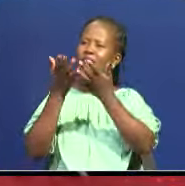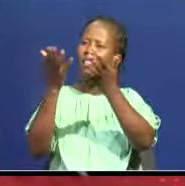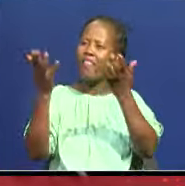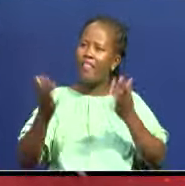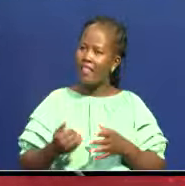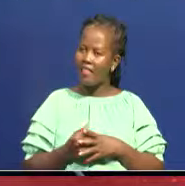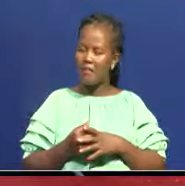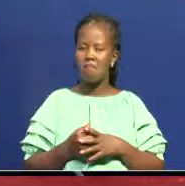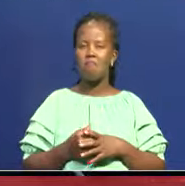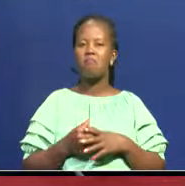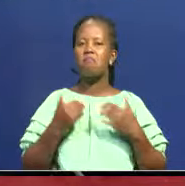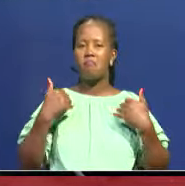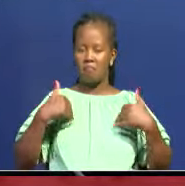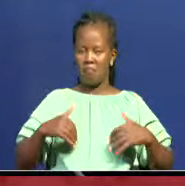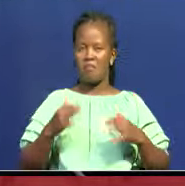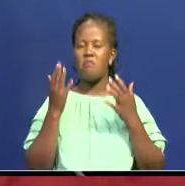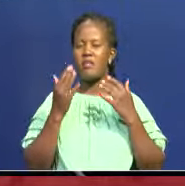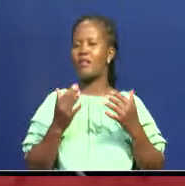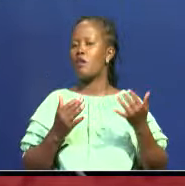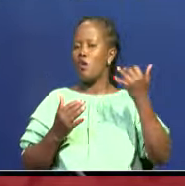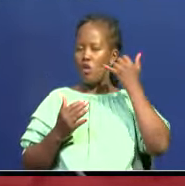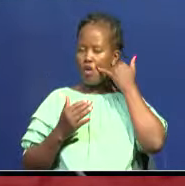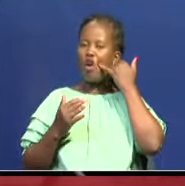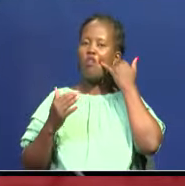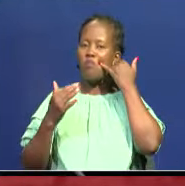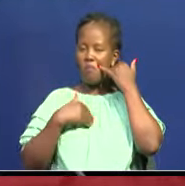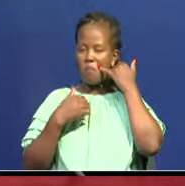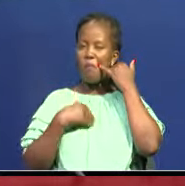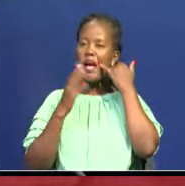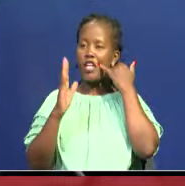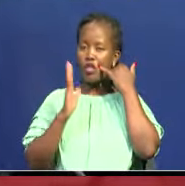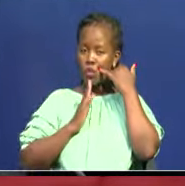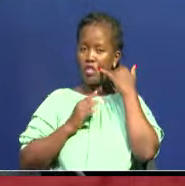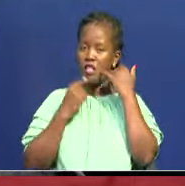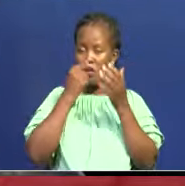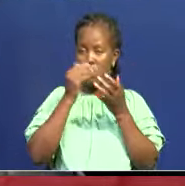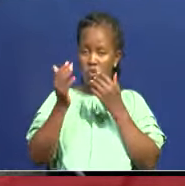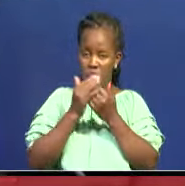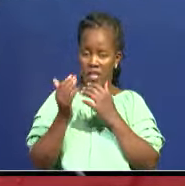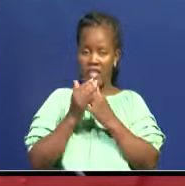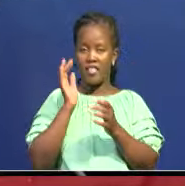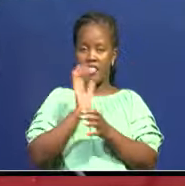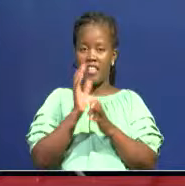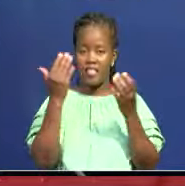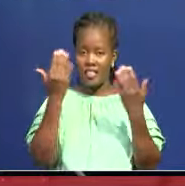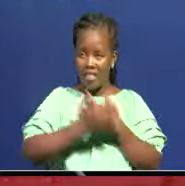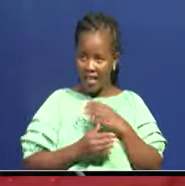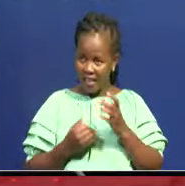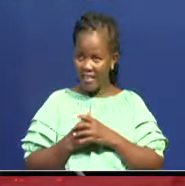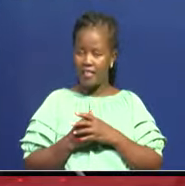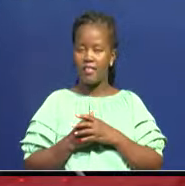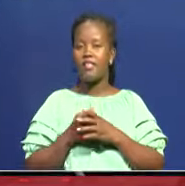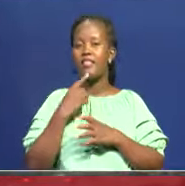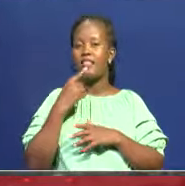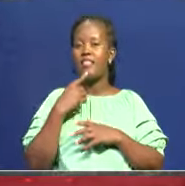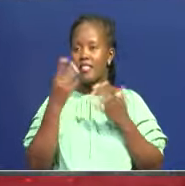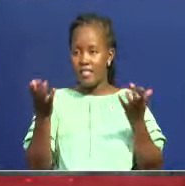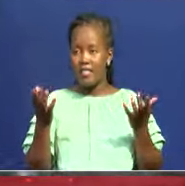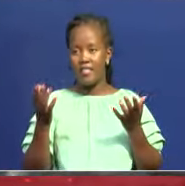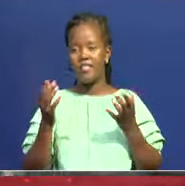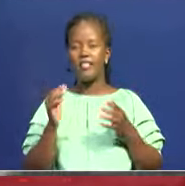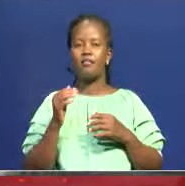called by my soldier who takes care of the church in the night, a security officer that came to the church. It's